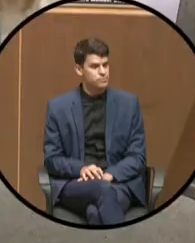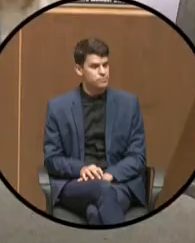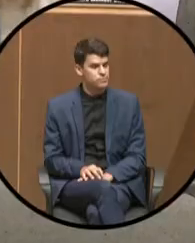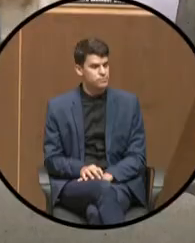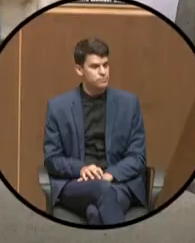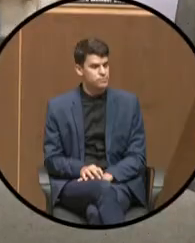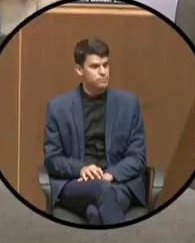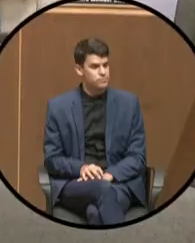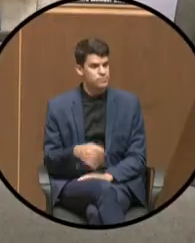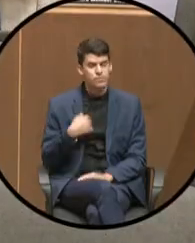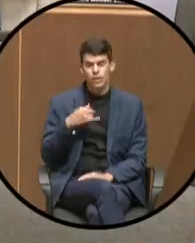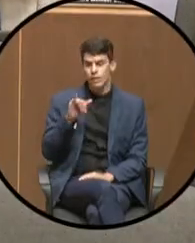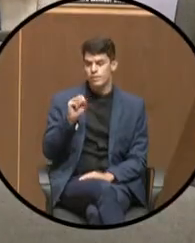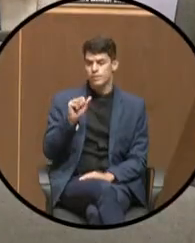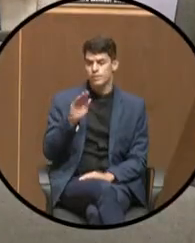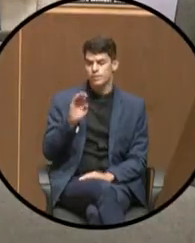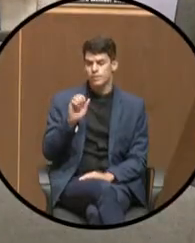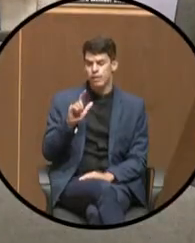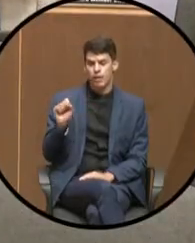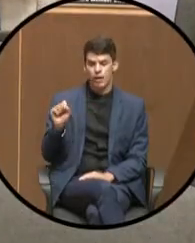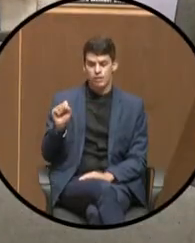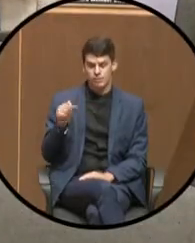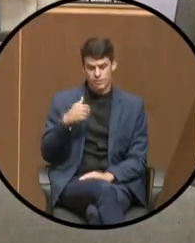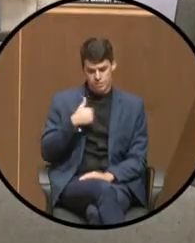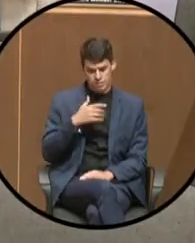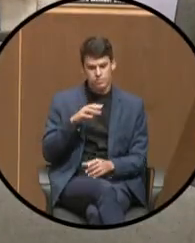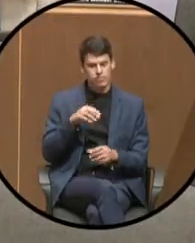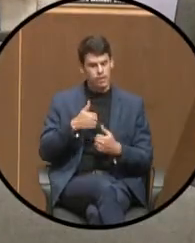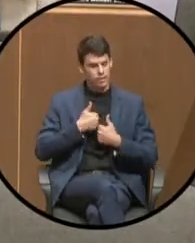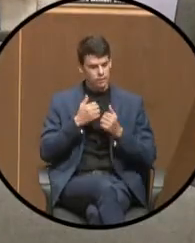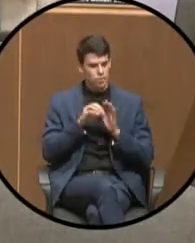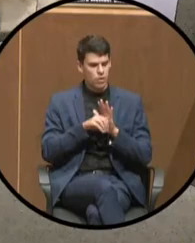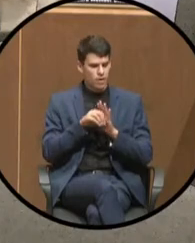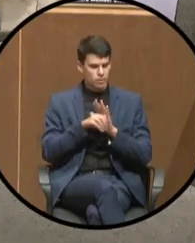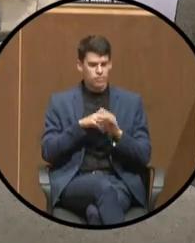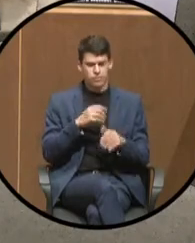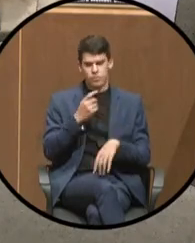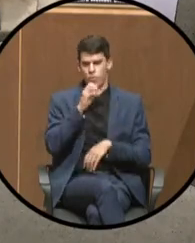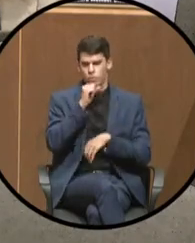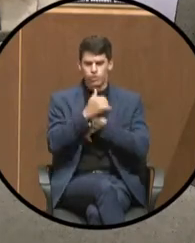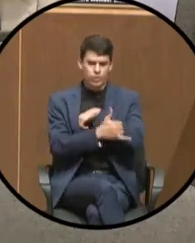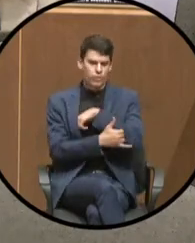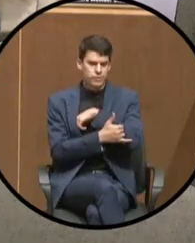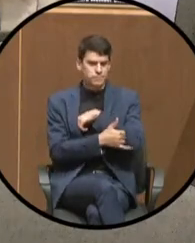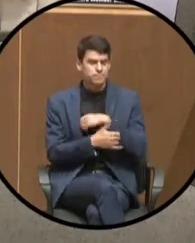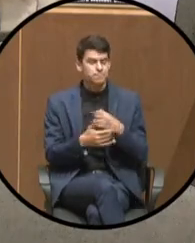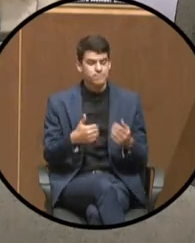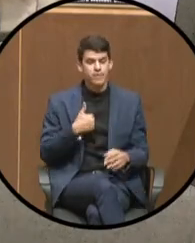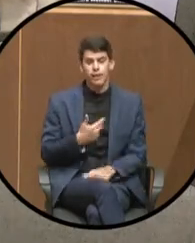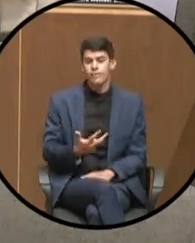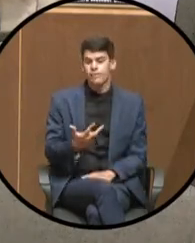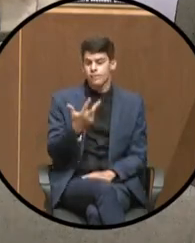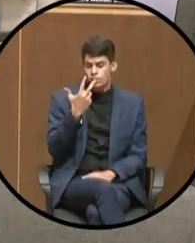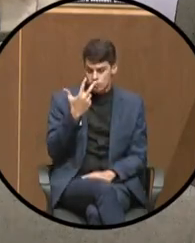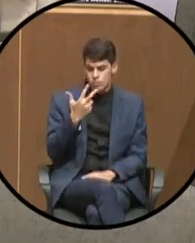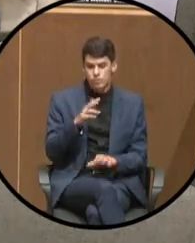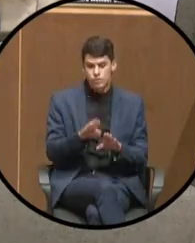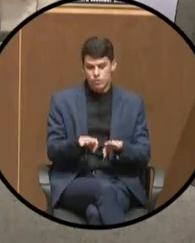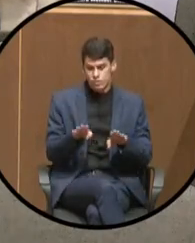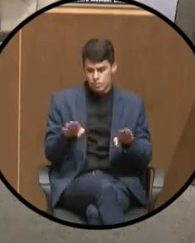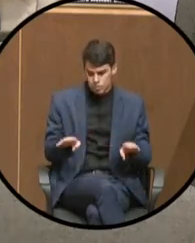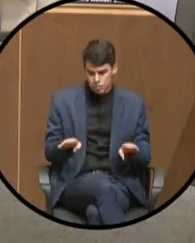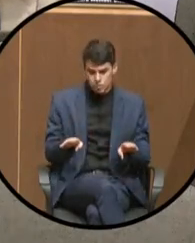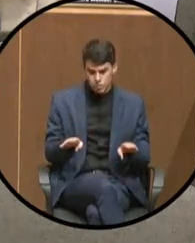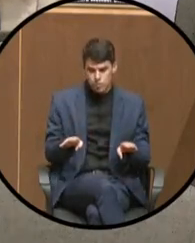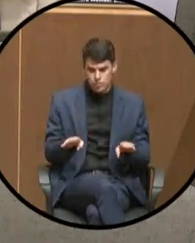I'm Isabel S. I am a resident of Orlando. I live in Orange County. I have 3 school-aged children who are worth